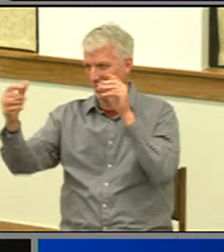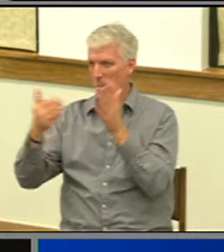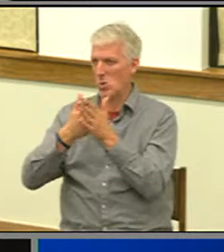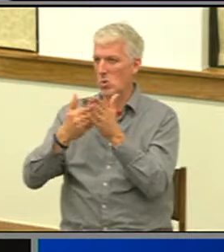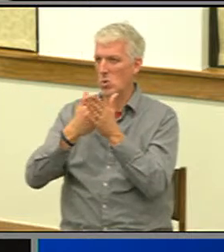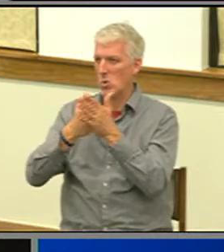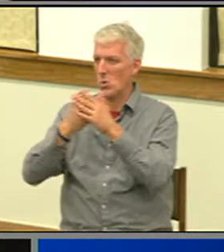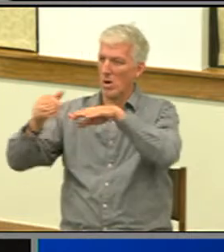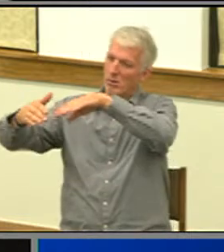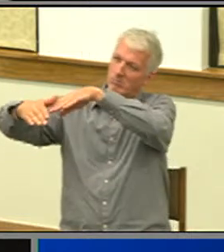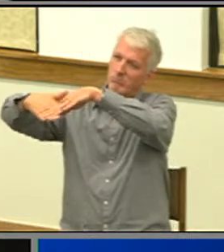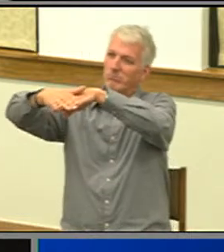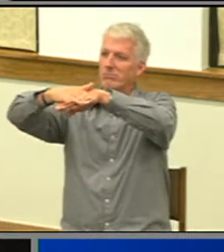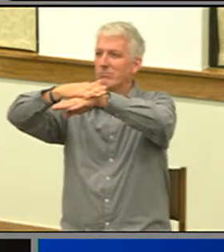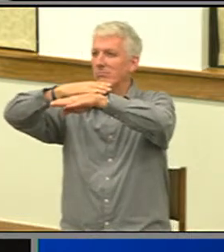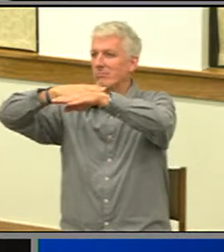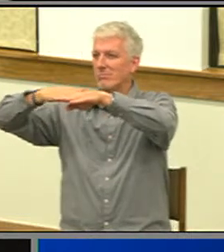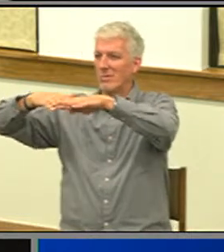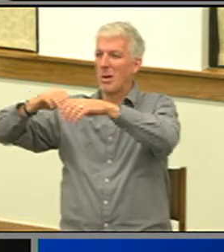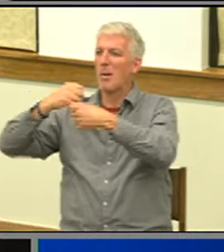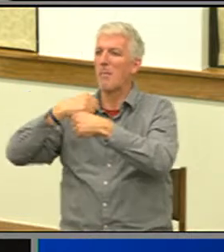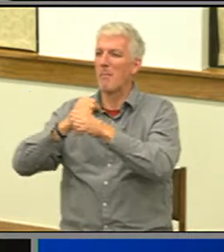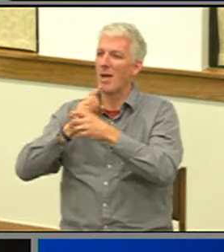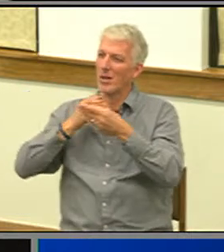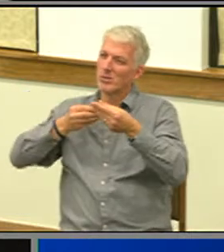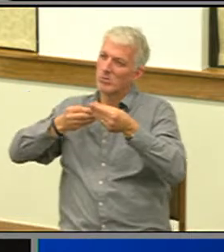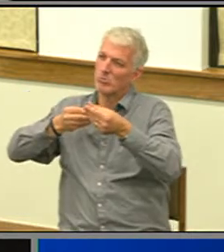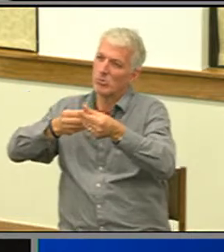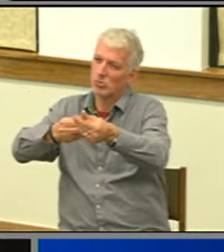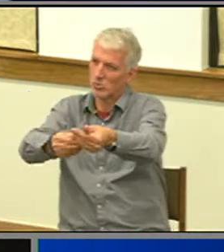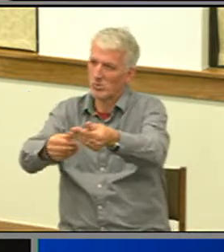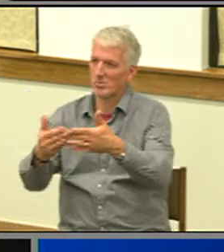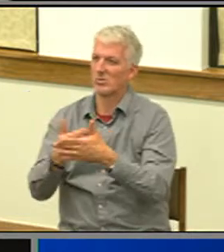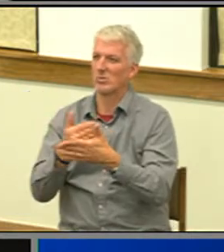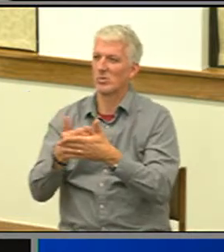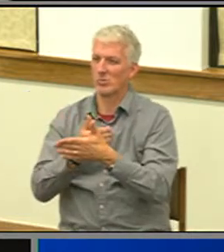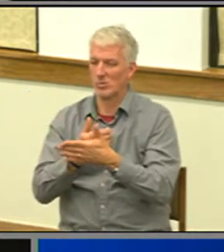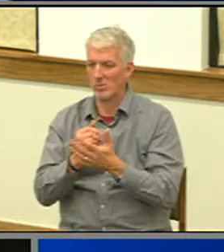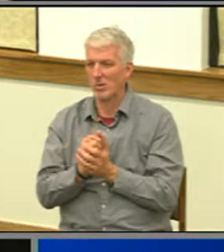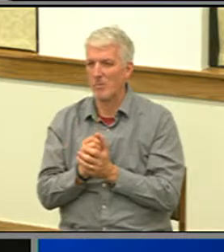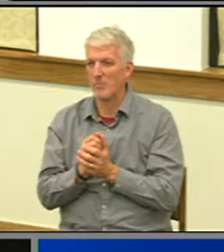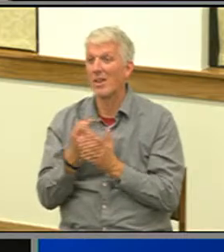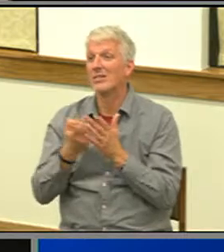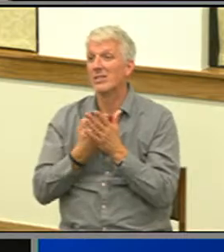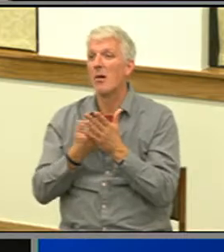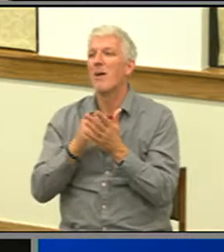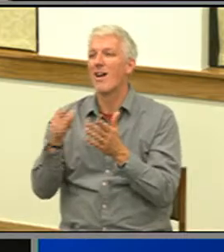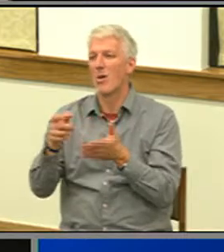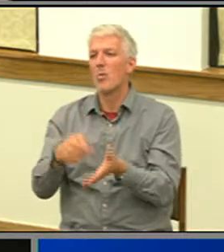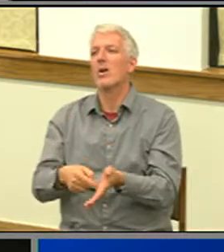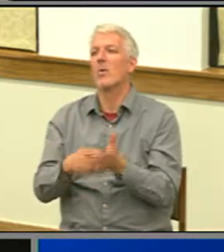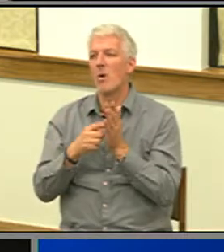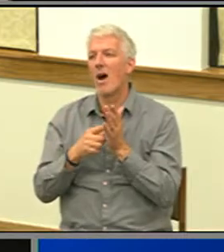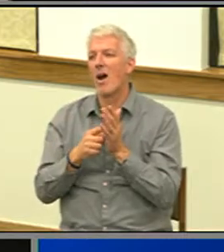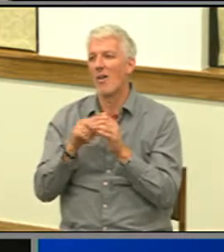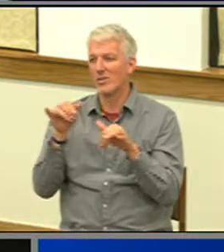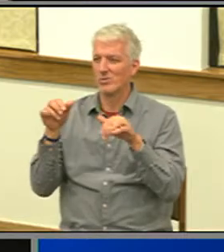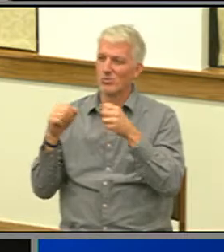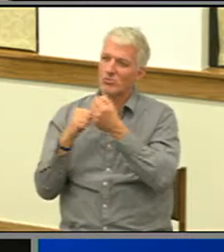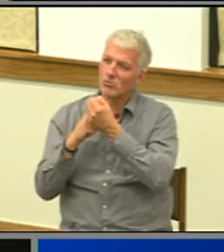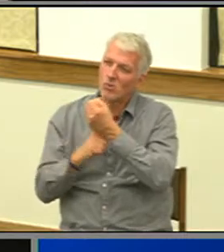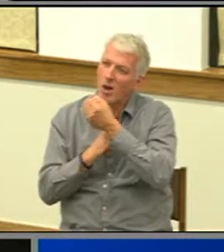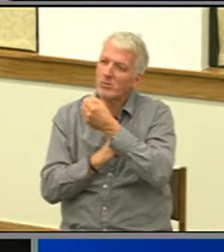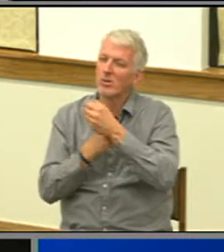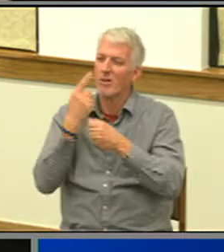hot mix pavement. And now sometimes in streets that do require some adjustment to the structure of